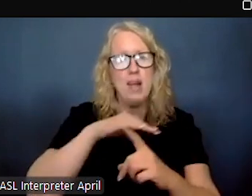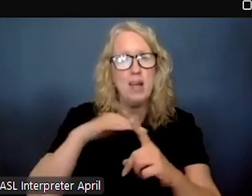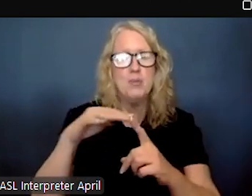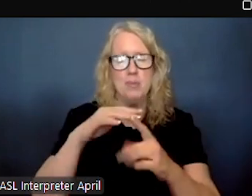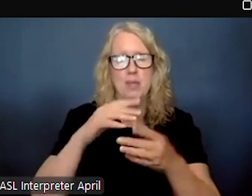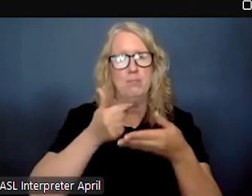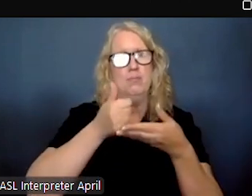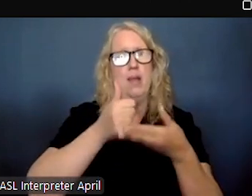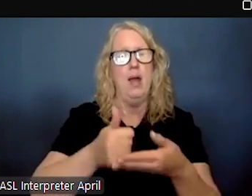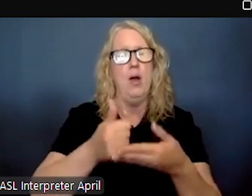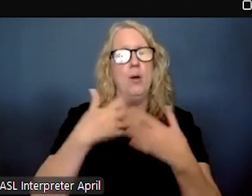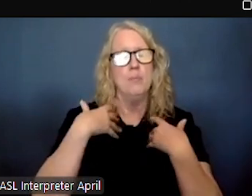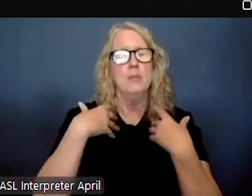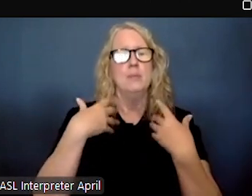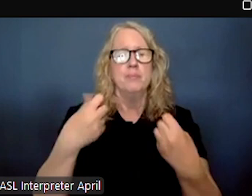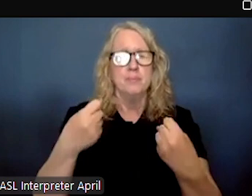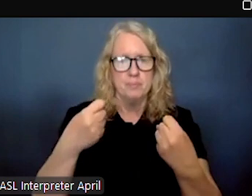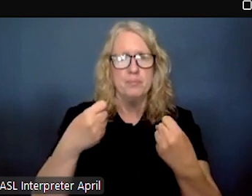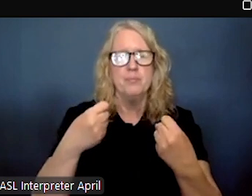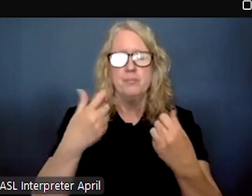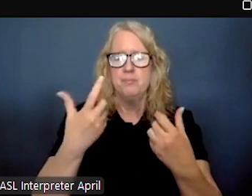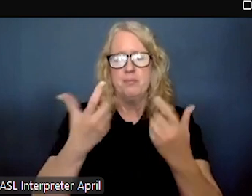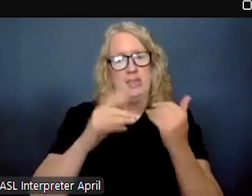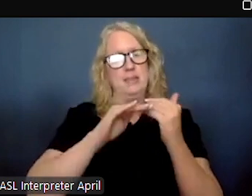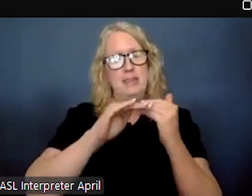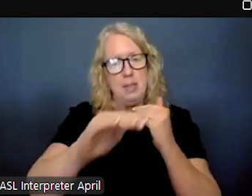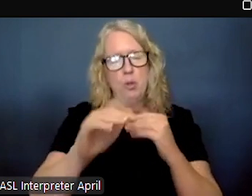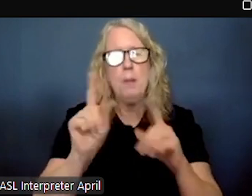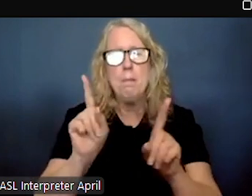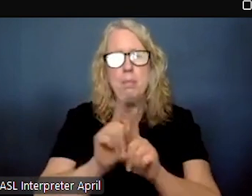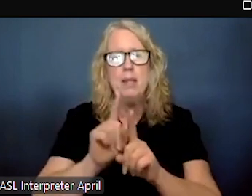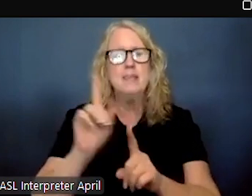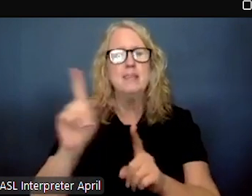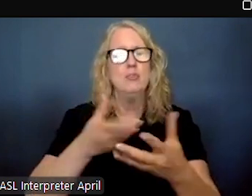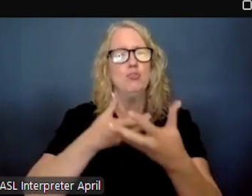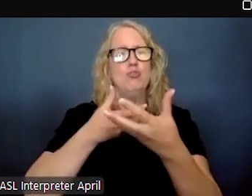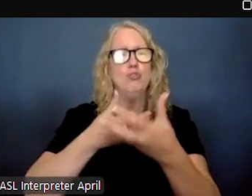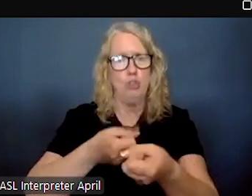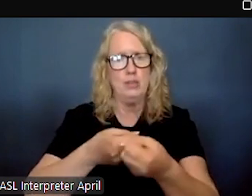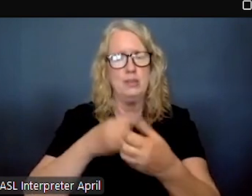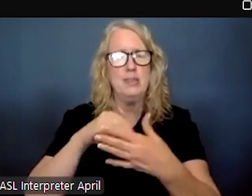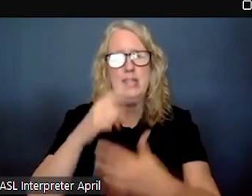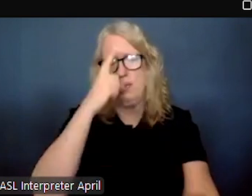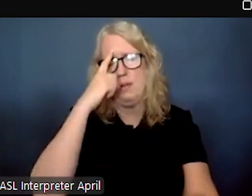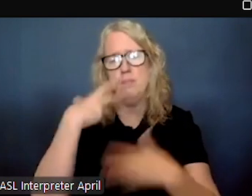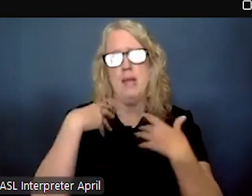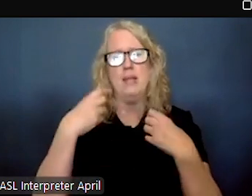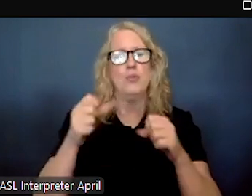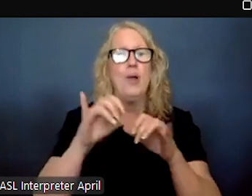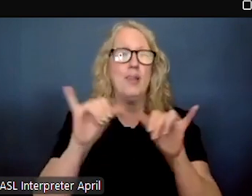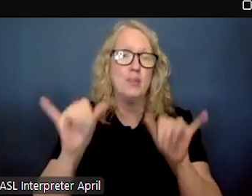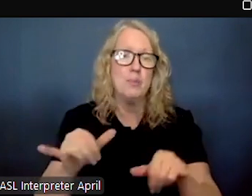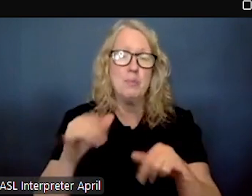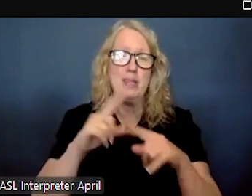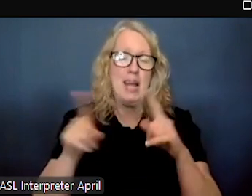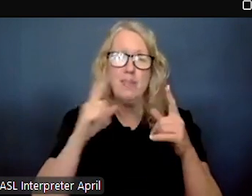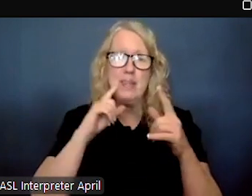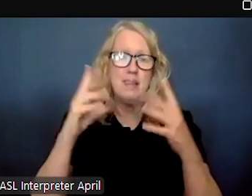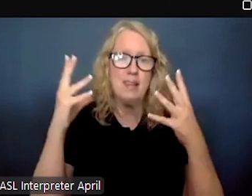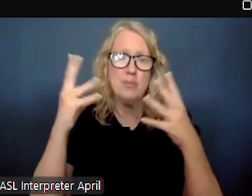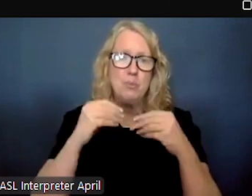helped restore, stabilize them, but also restore their trust in the mental health system. And I think that's a really beautiful